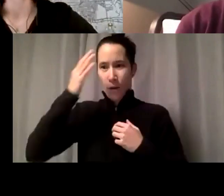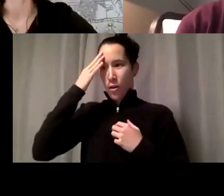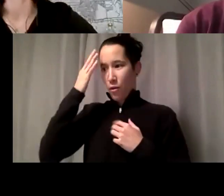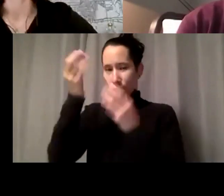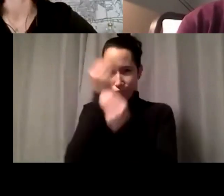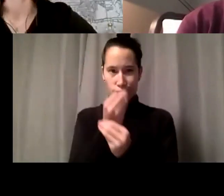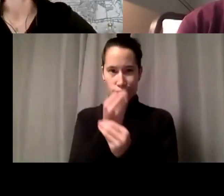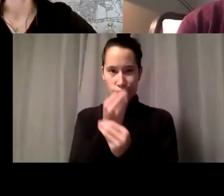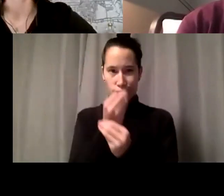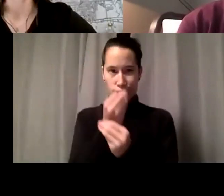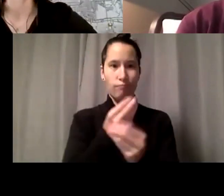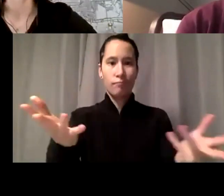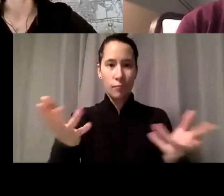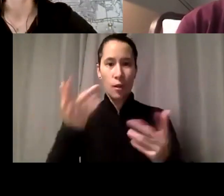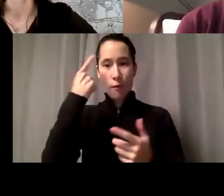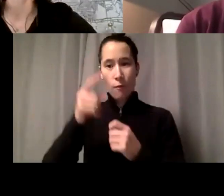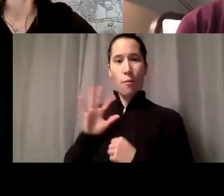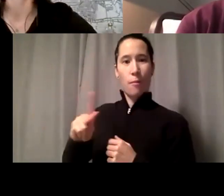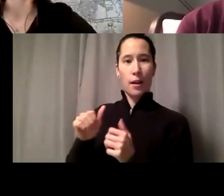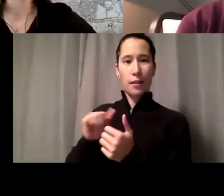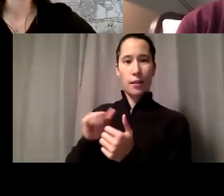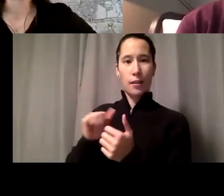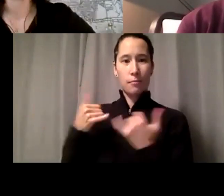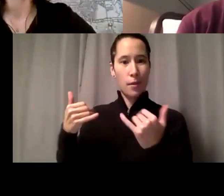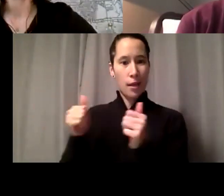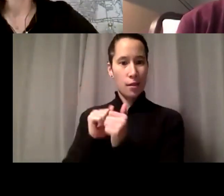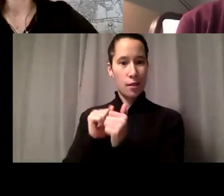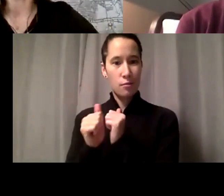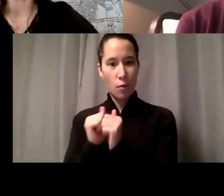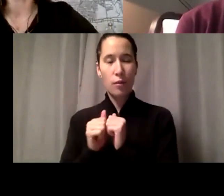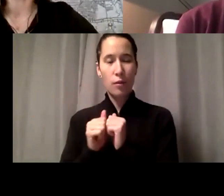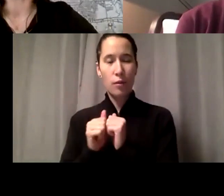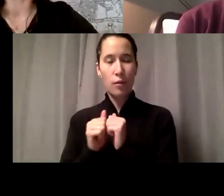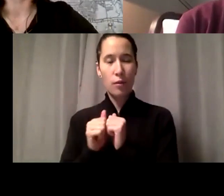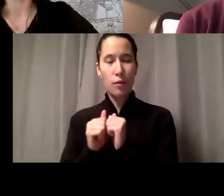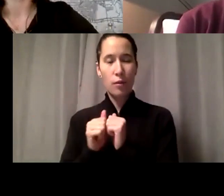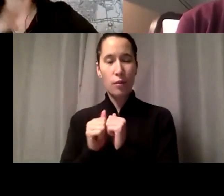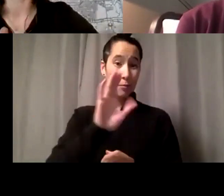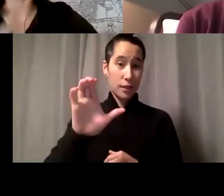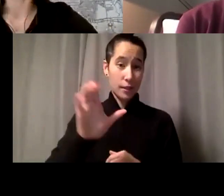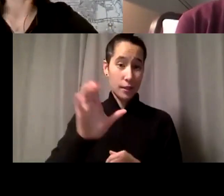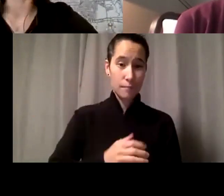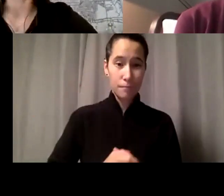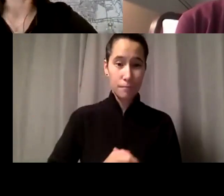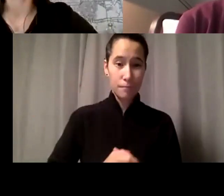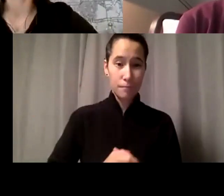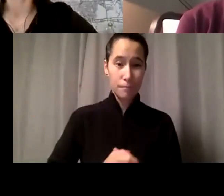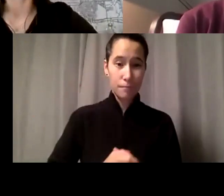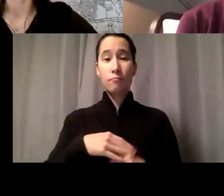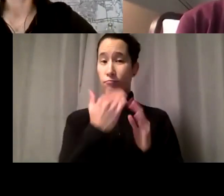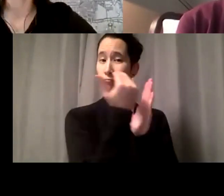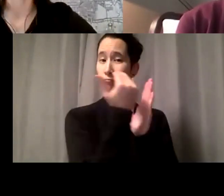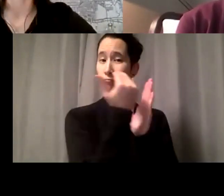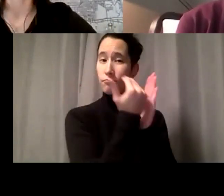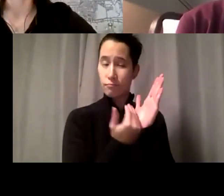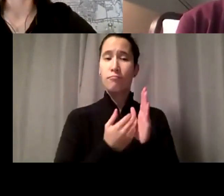return to sport and the current restrictions and orders in BC. In terms of an agenda, we're going to start with a welcome by our